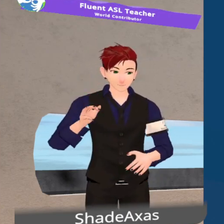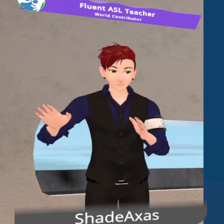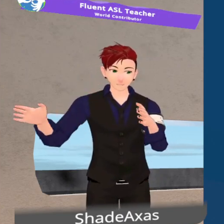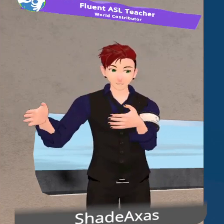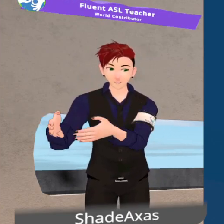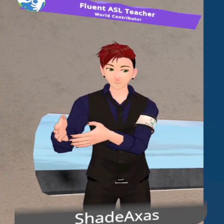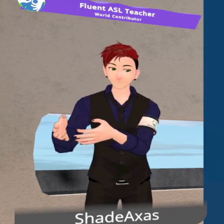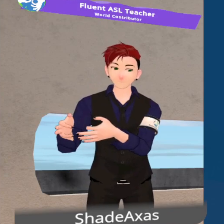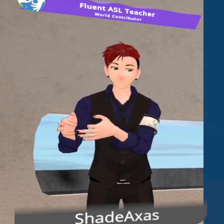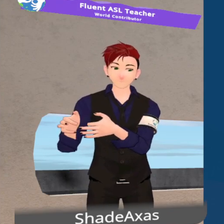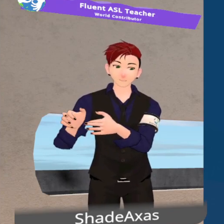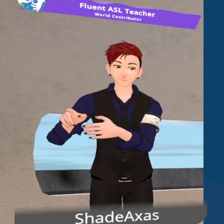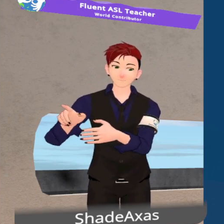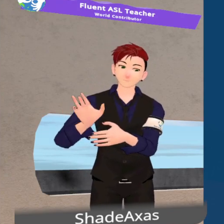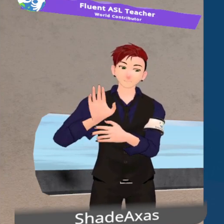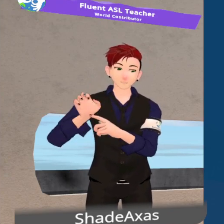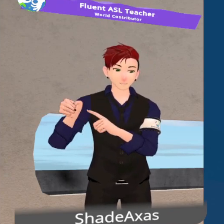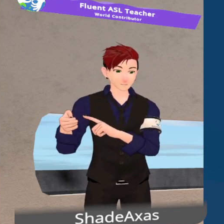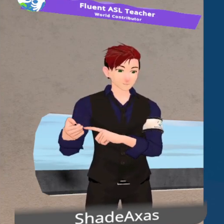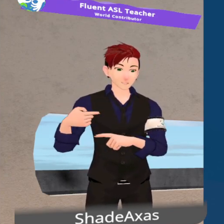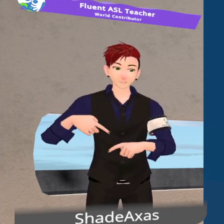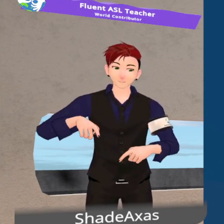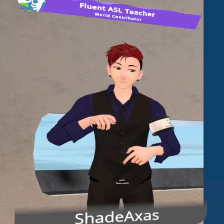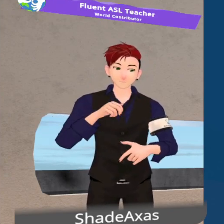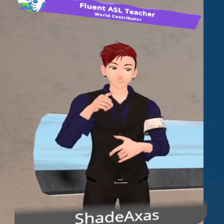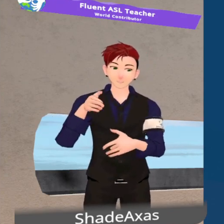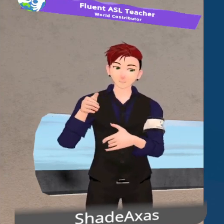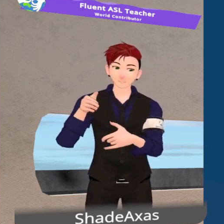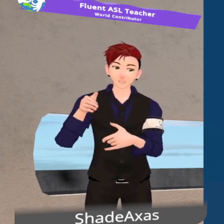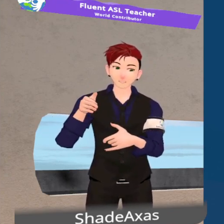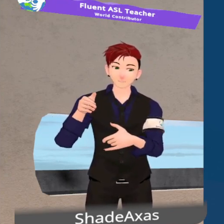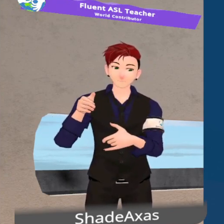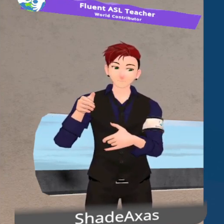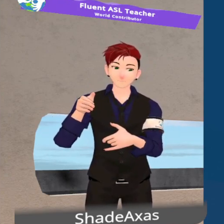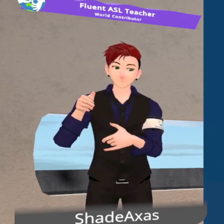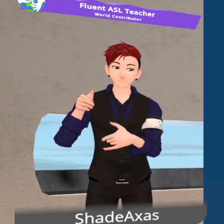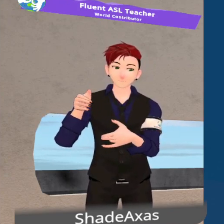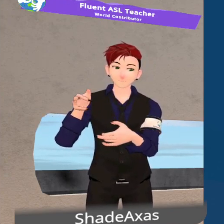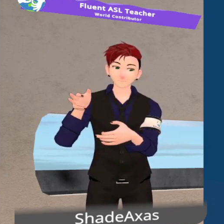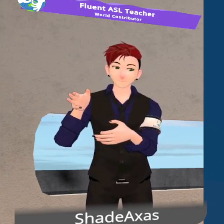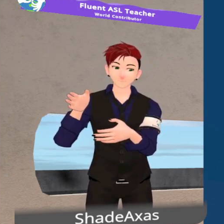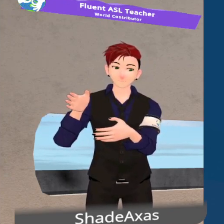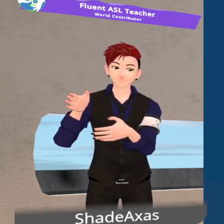shared experiences are. That is their culture, and we are not